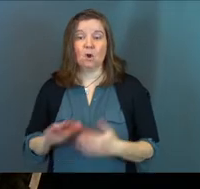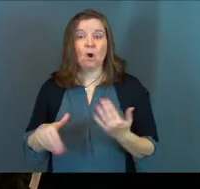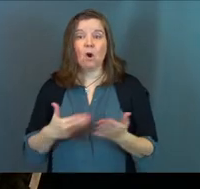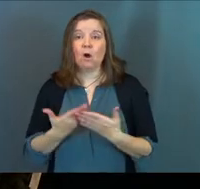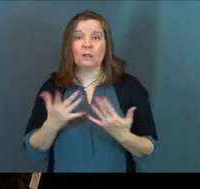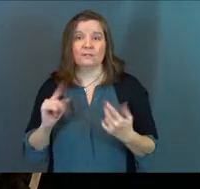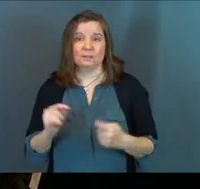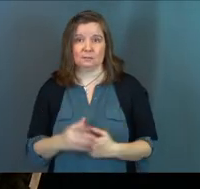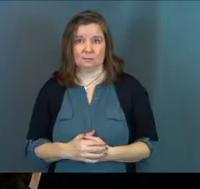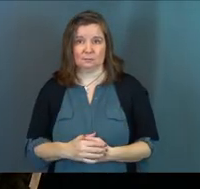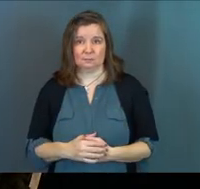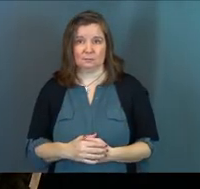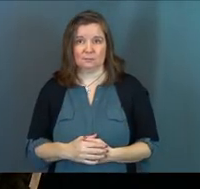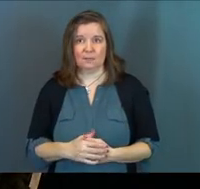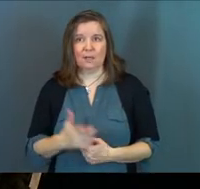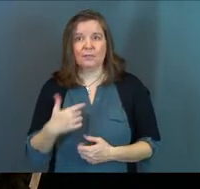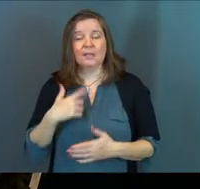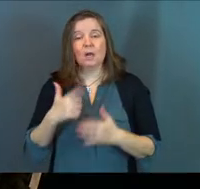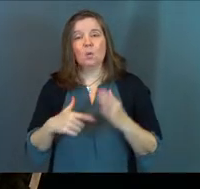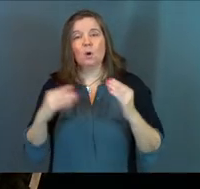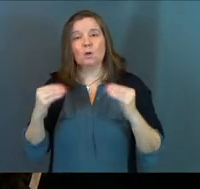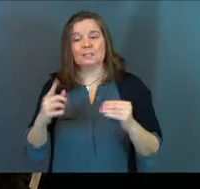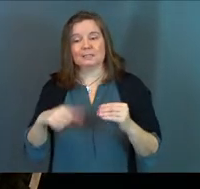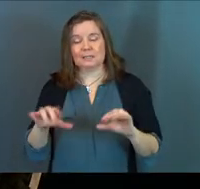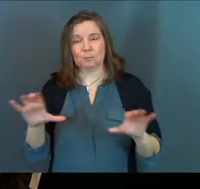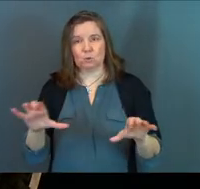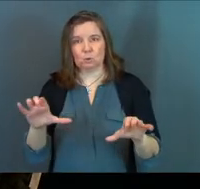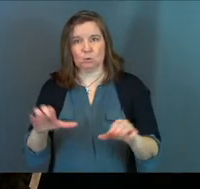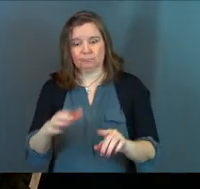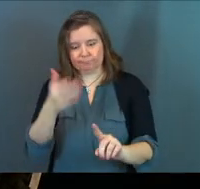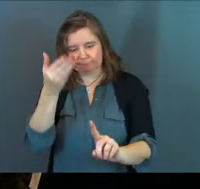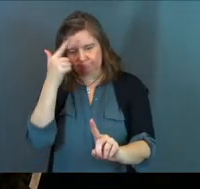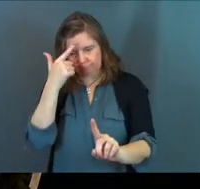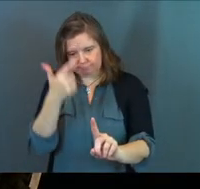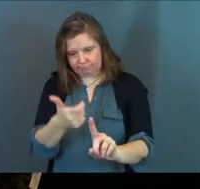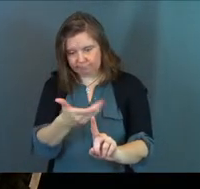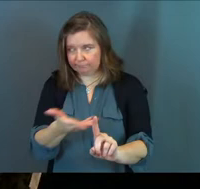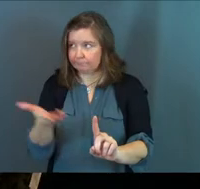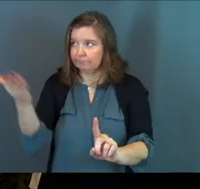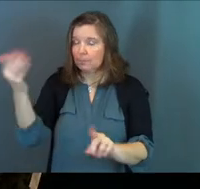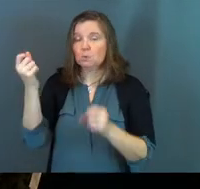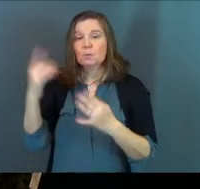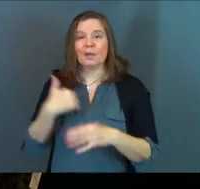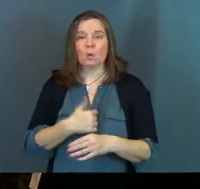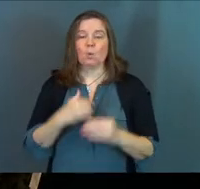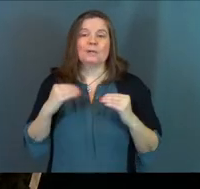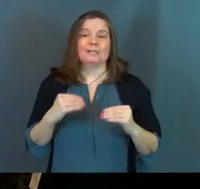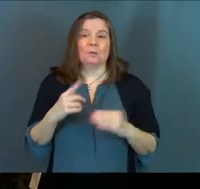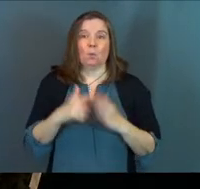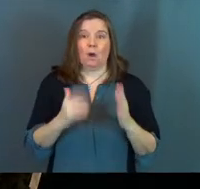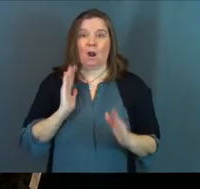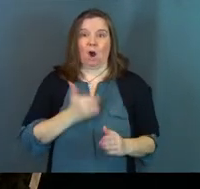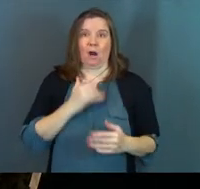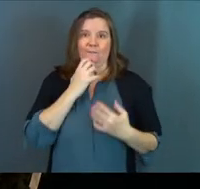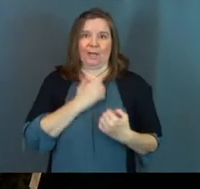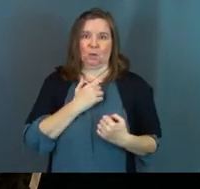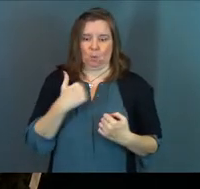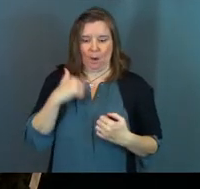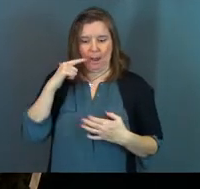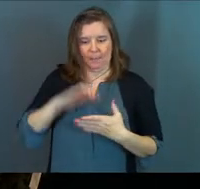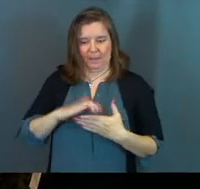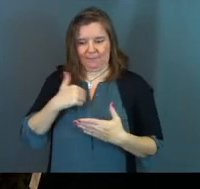All of it. This is what we're teaching them to do. So many of us, we're just teaching them what our values